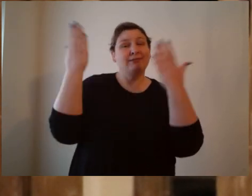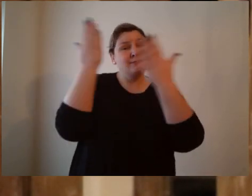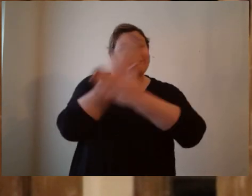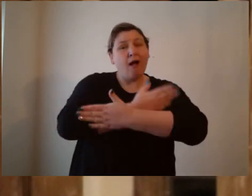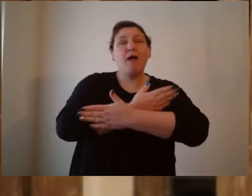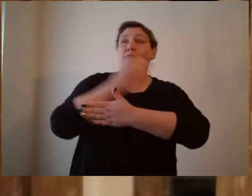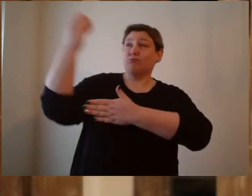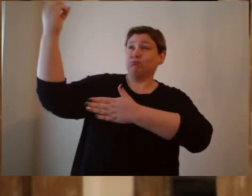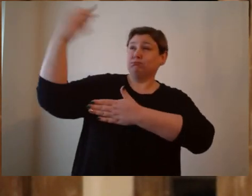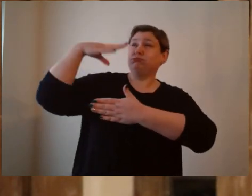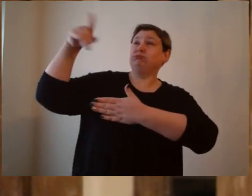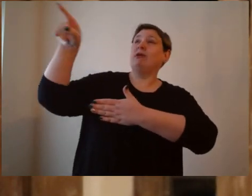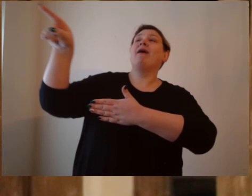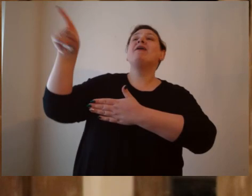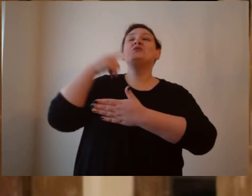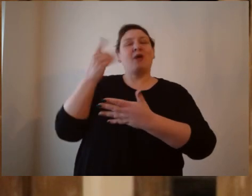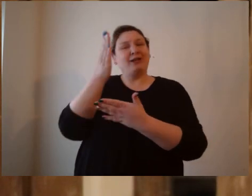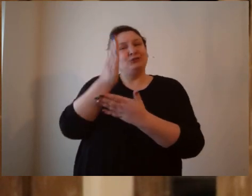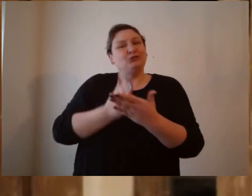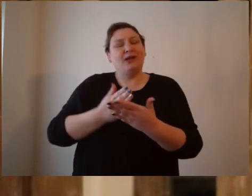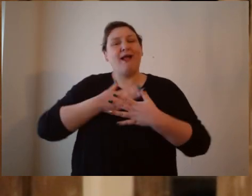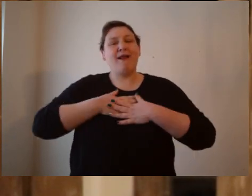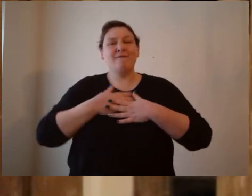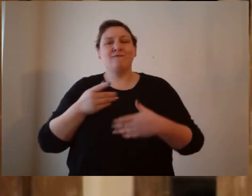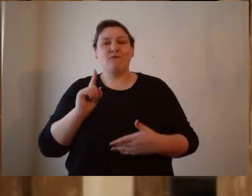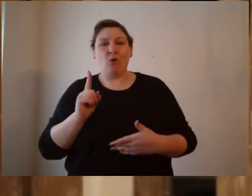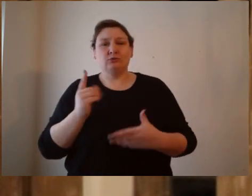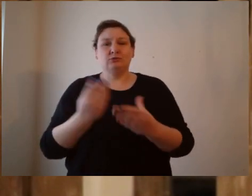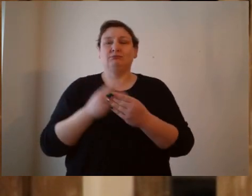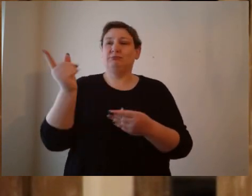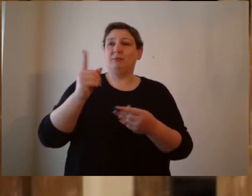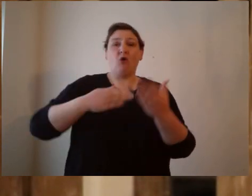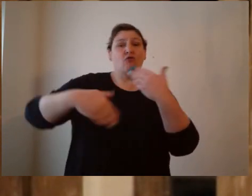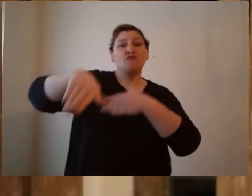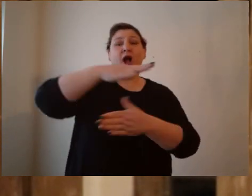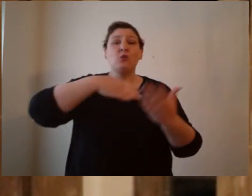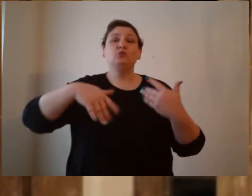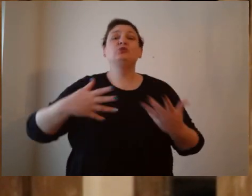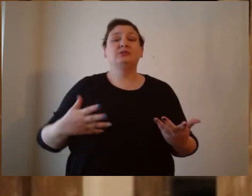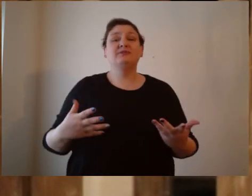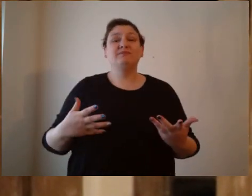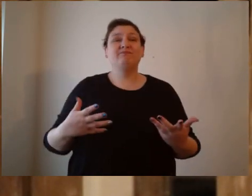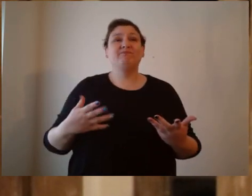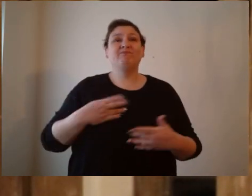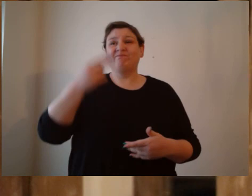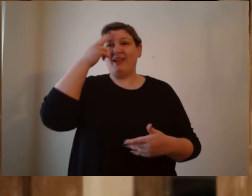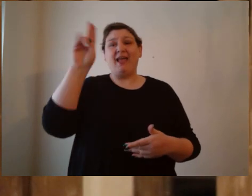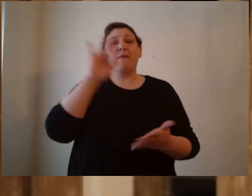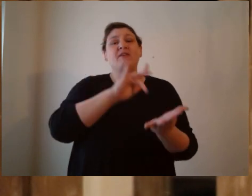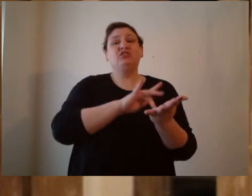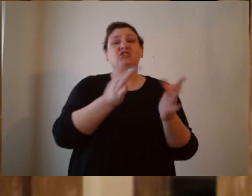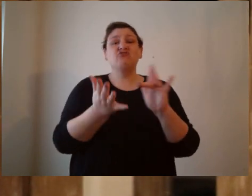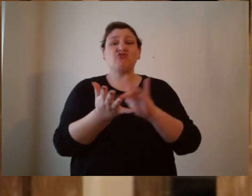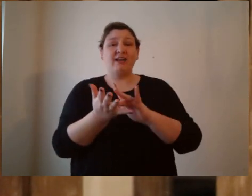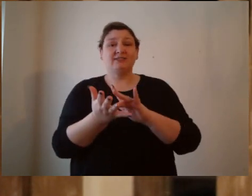the darkness, so that we can share the love of God with those around us. In the name of